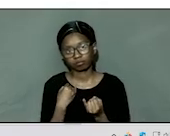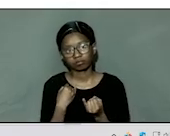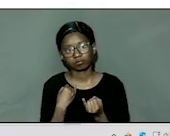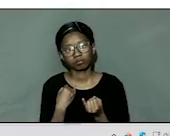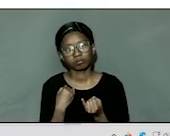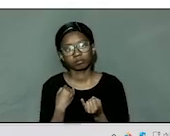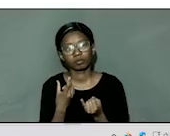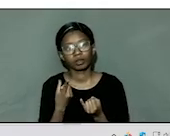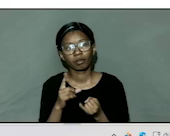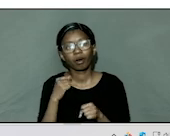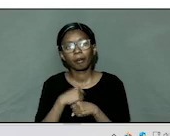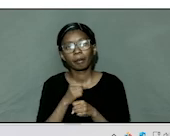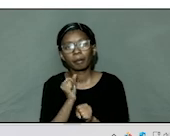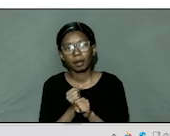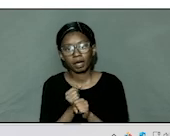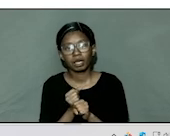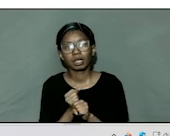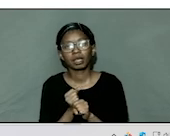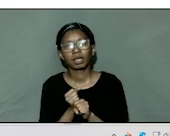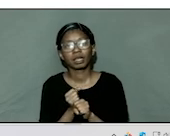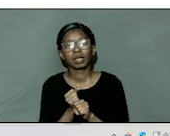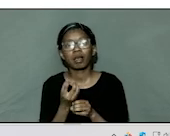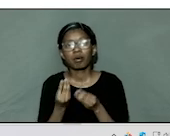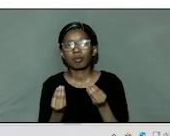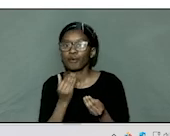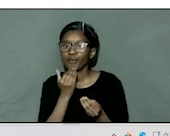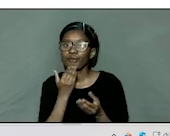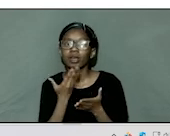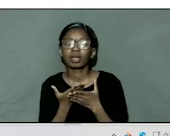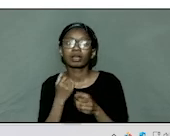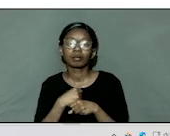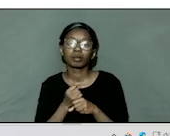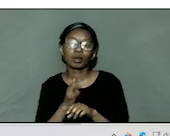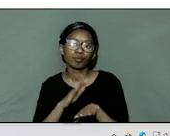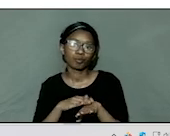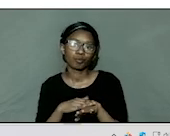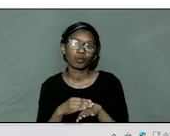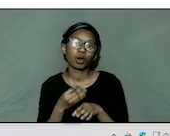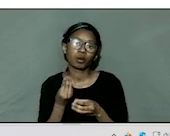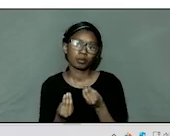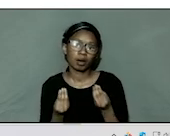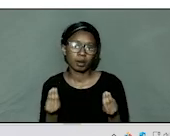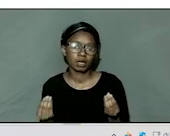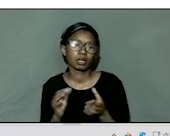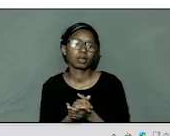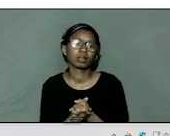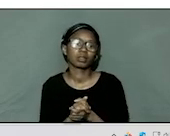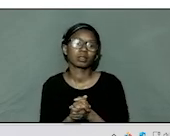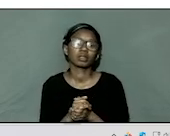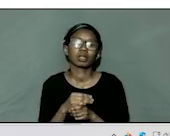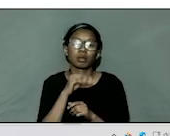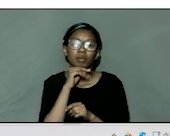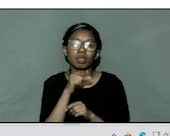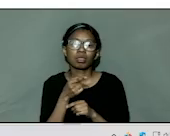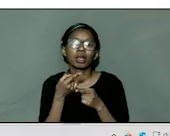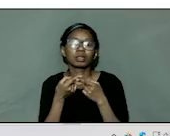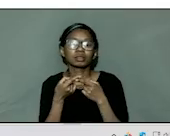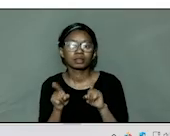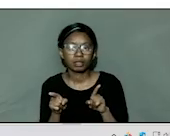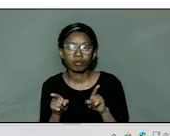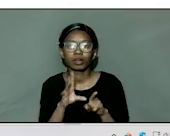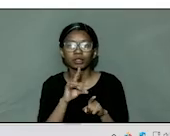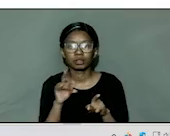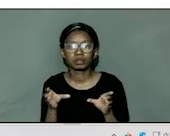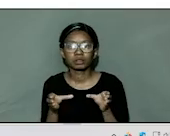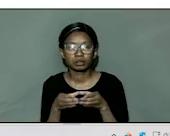to produce what? A fertile offspring. Then the two populations are now different what? Species. Then you mention